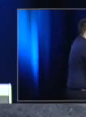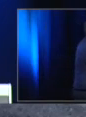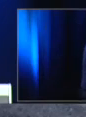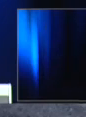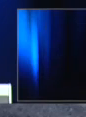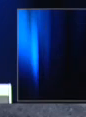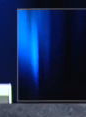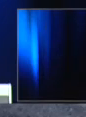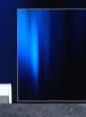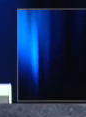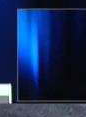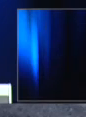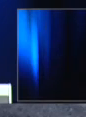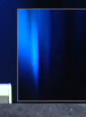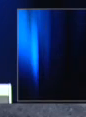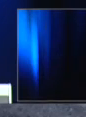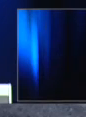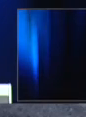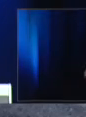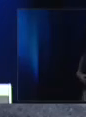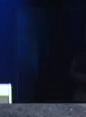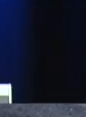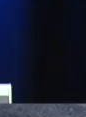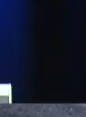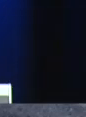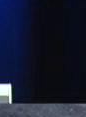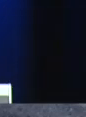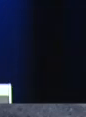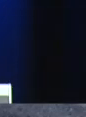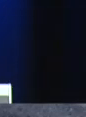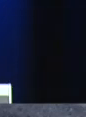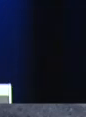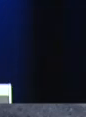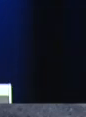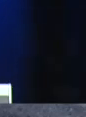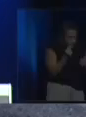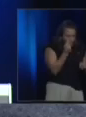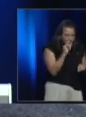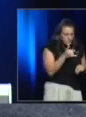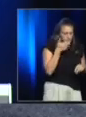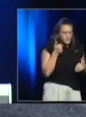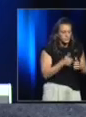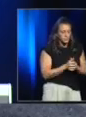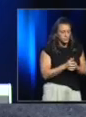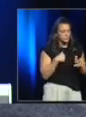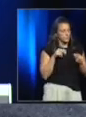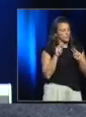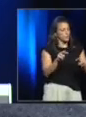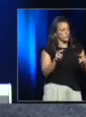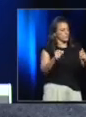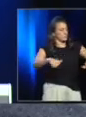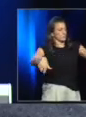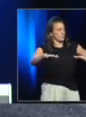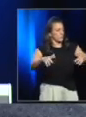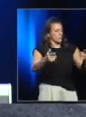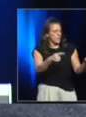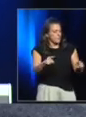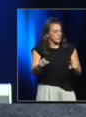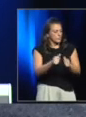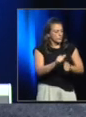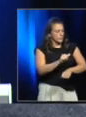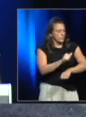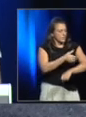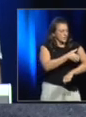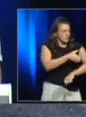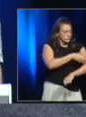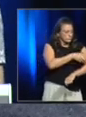So we wanted to try and get a bit of a handle on that, so we looked at what was happening onshore in terms of energy transfer from